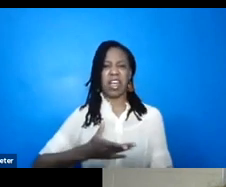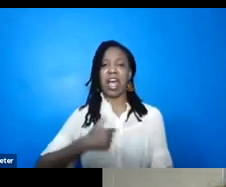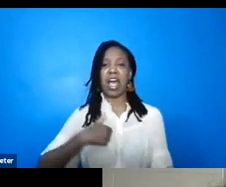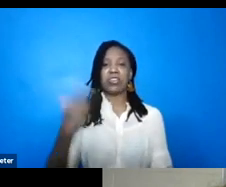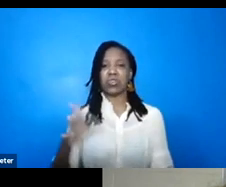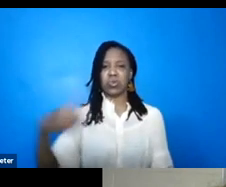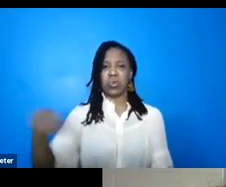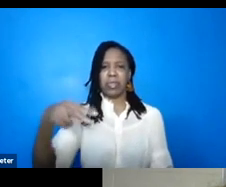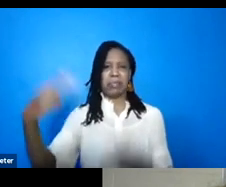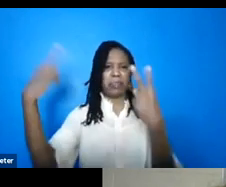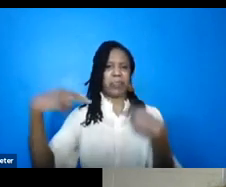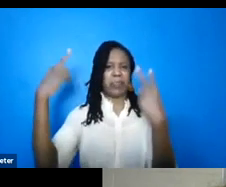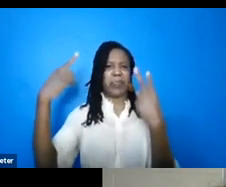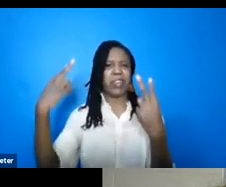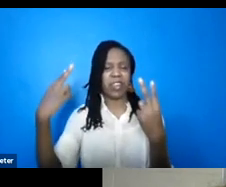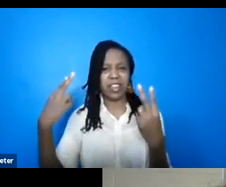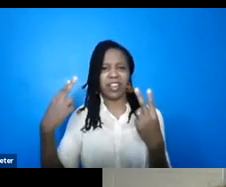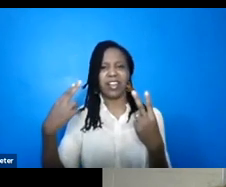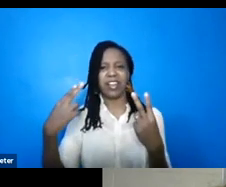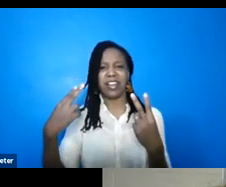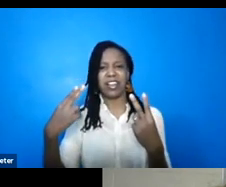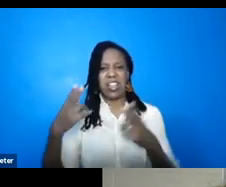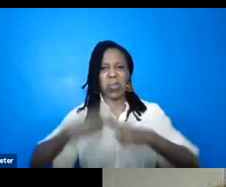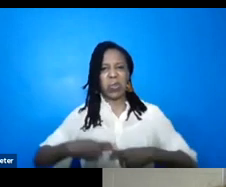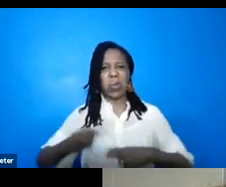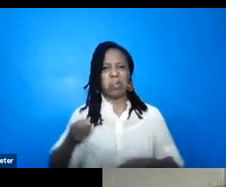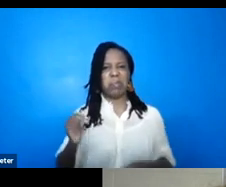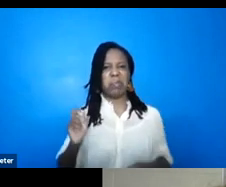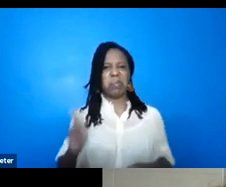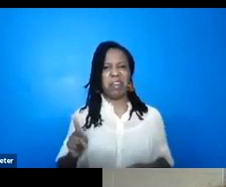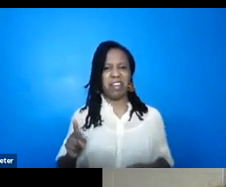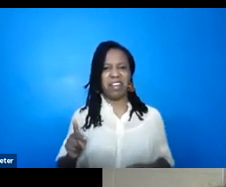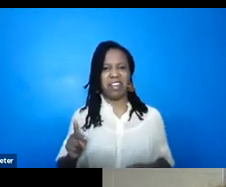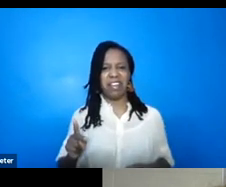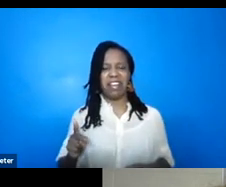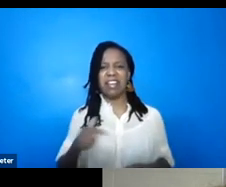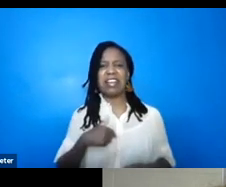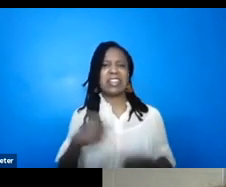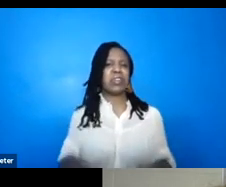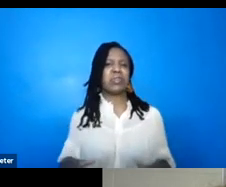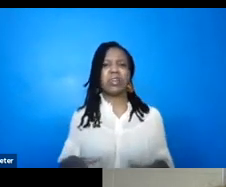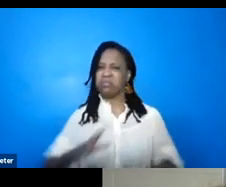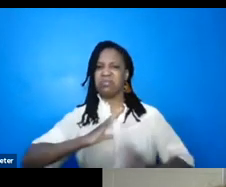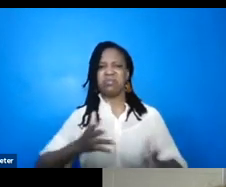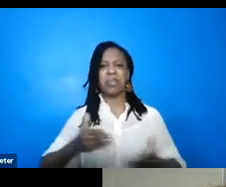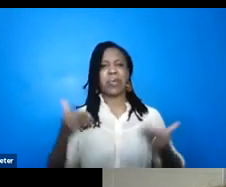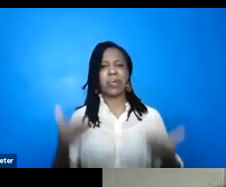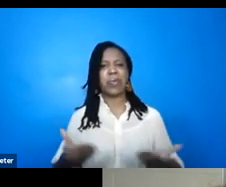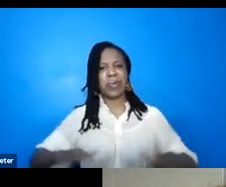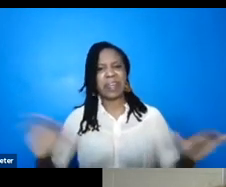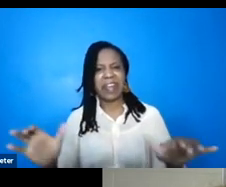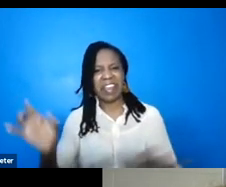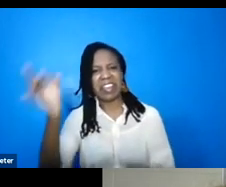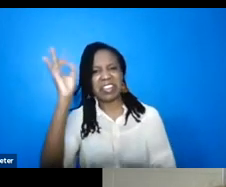cause people to make decisions to harm others as well as put themselves in jeopardy. And I put myself in prison